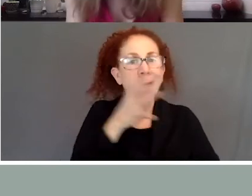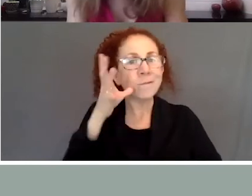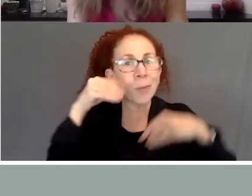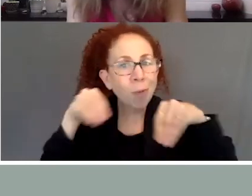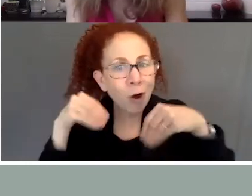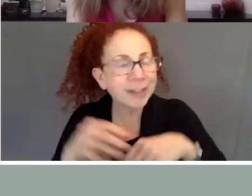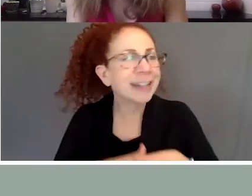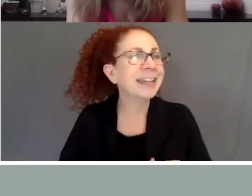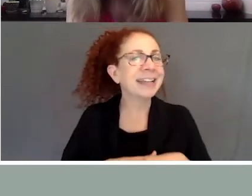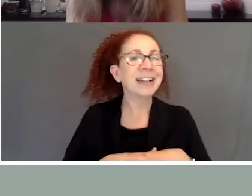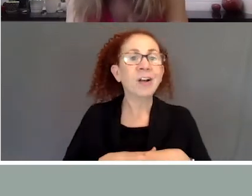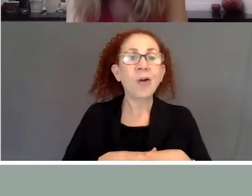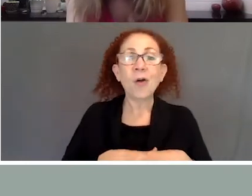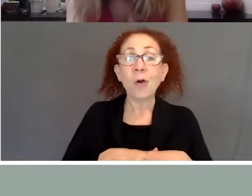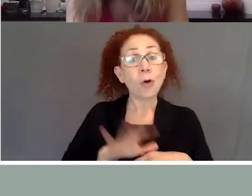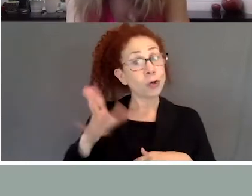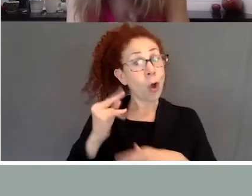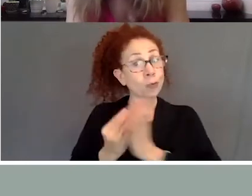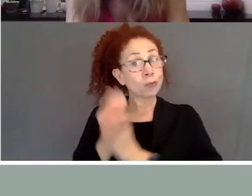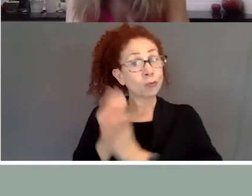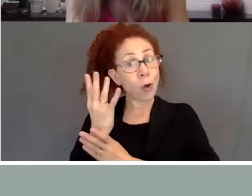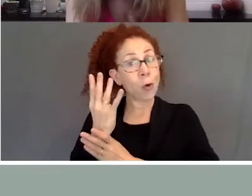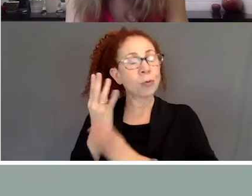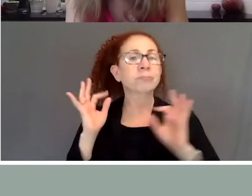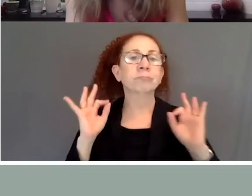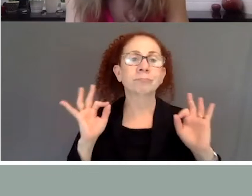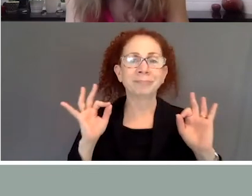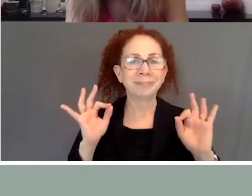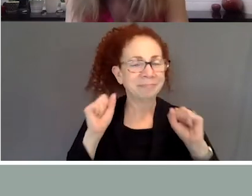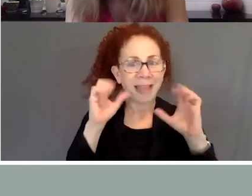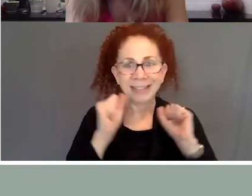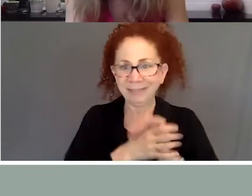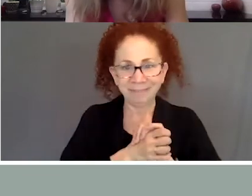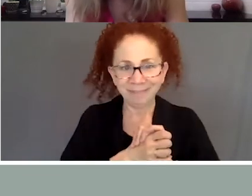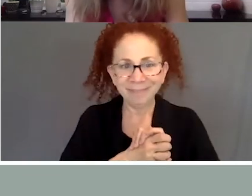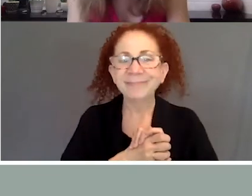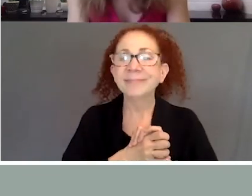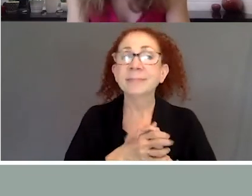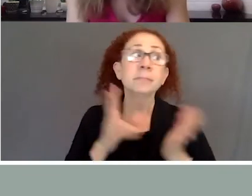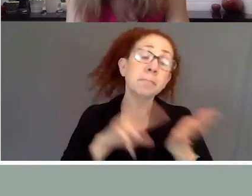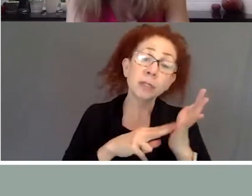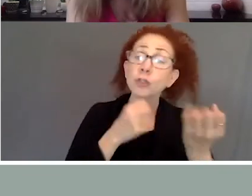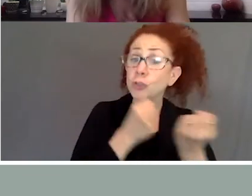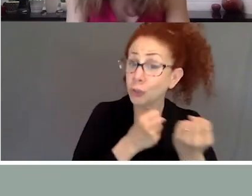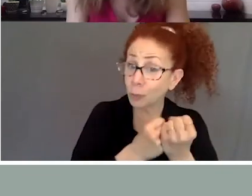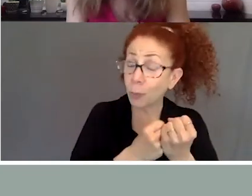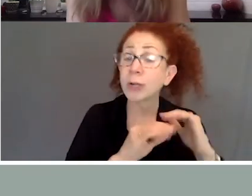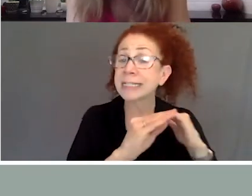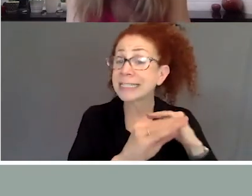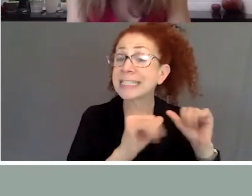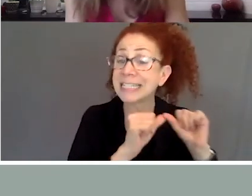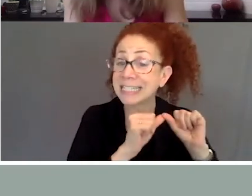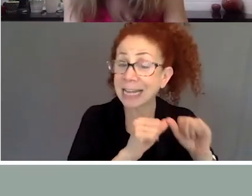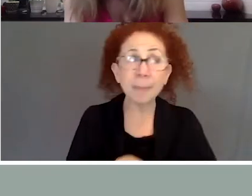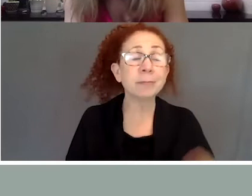market or certainly in your own garden is really amazing. Not only are you supporting like sustainability and the